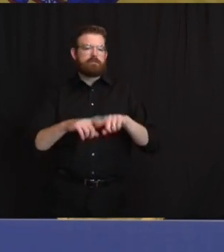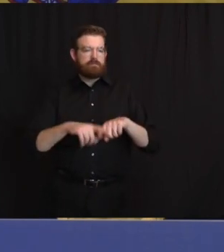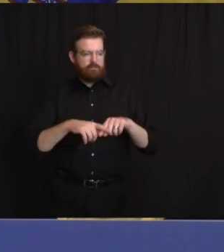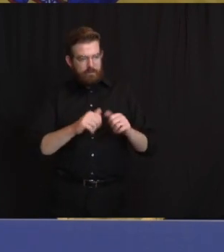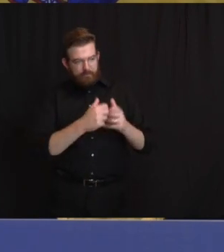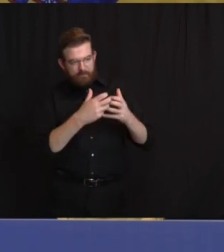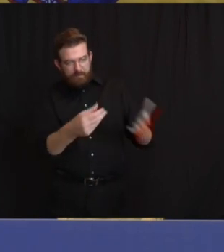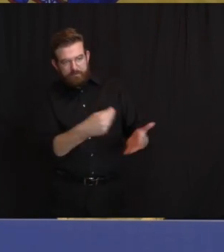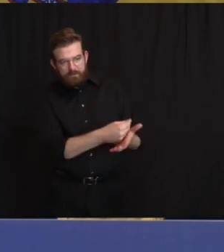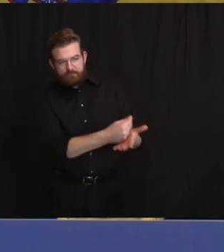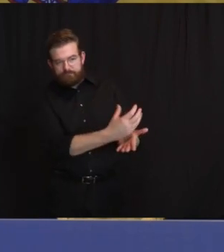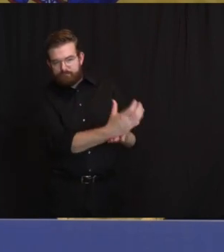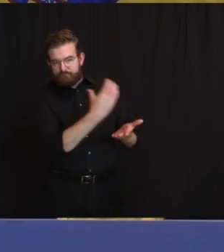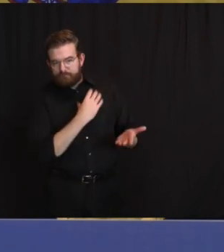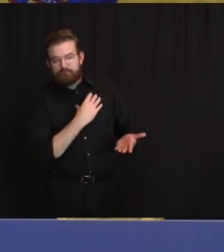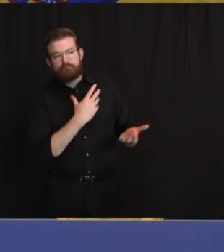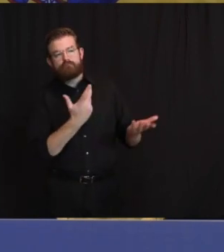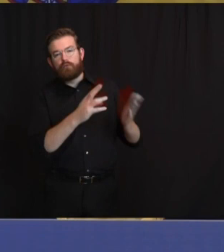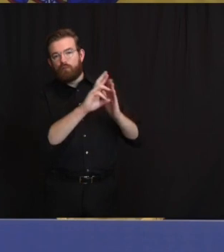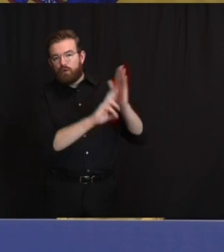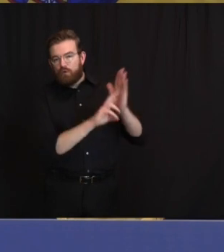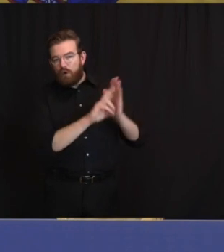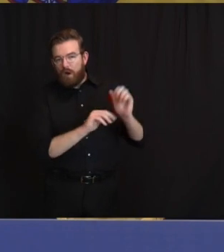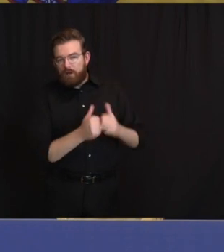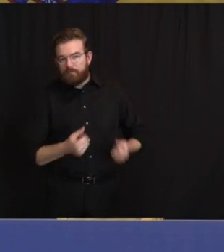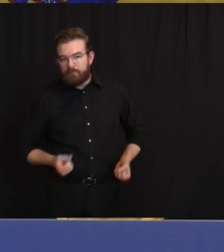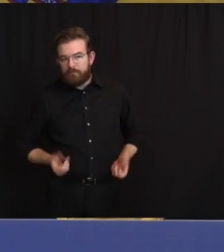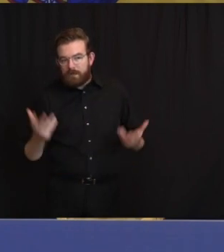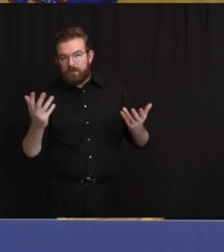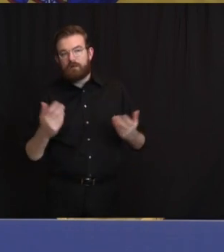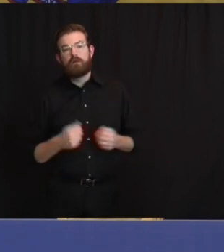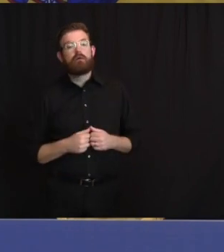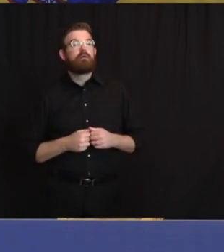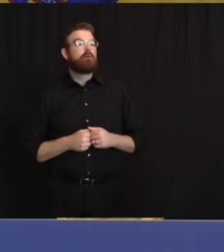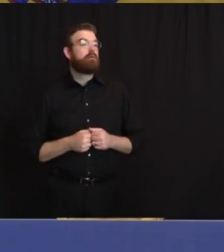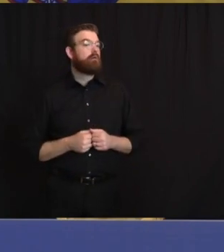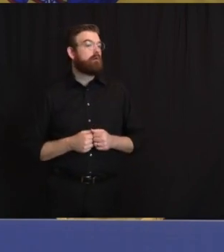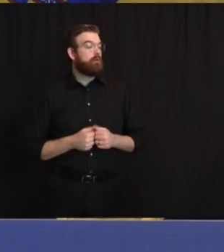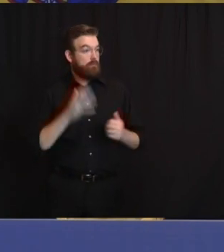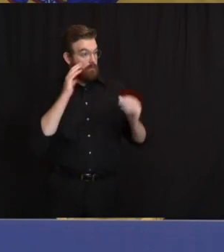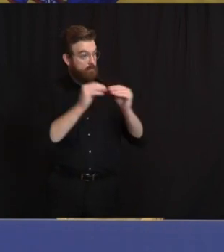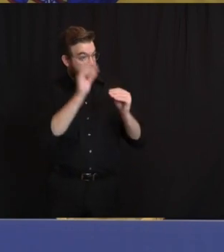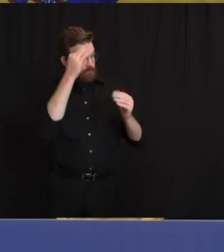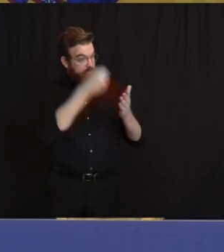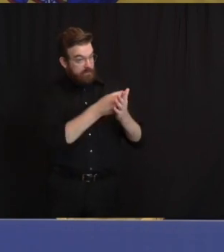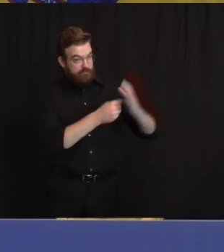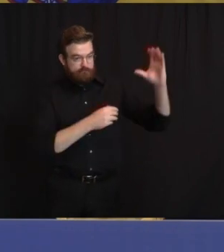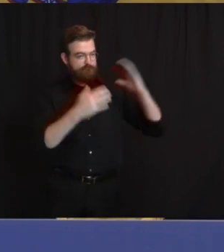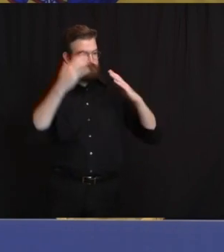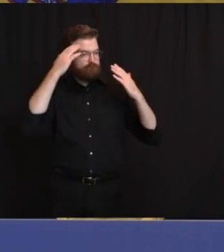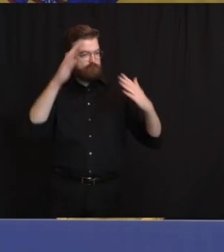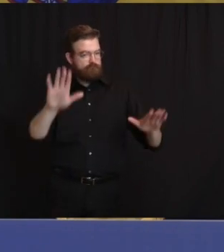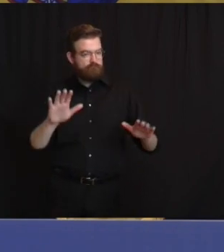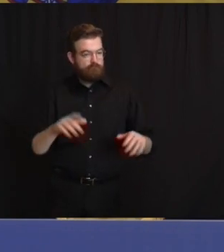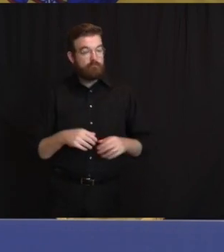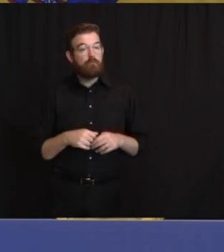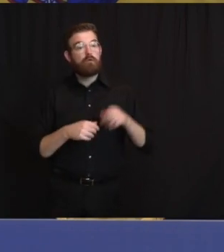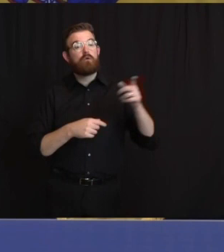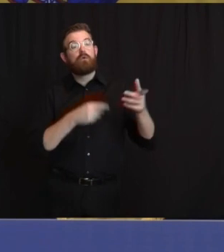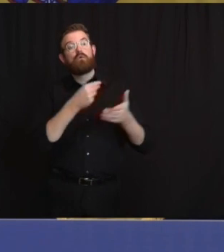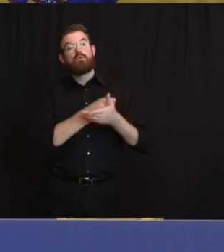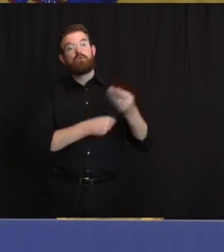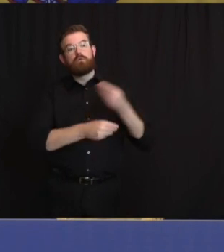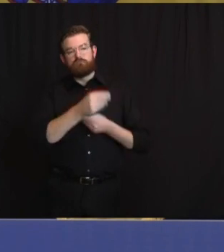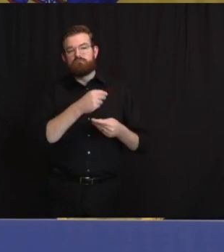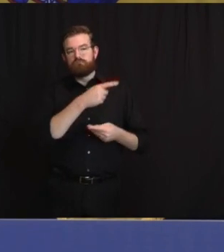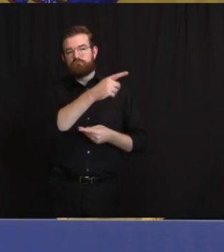money, we don't know if additional federal money is coming yet. So Treasury has budgeted and worked with the legislature to come up with a plan as to how to